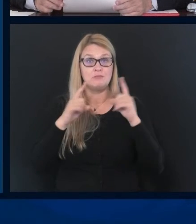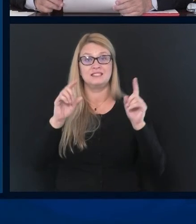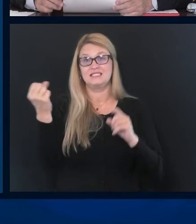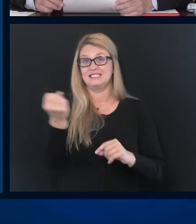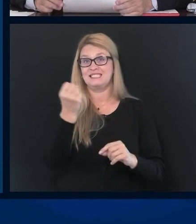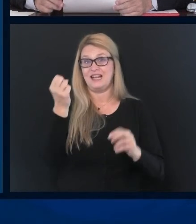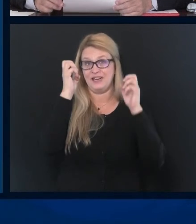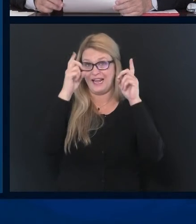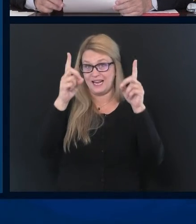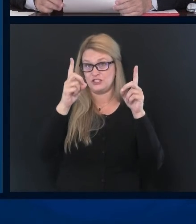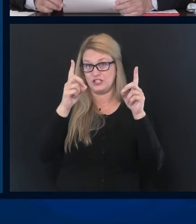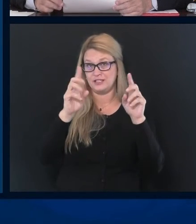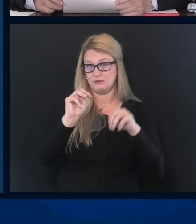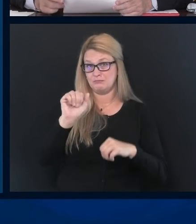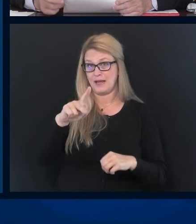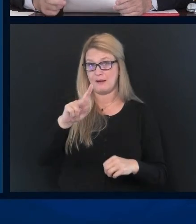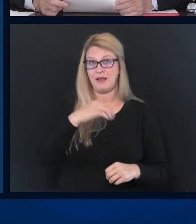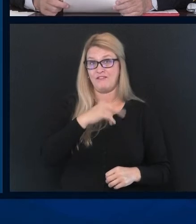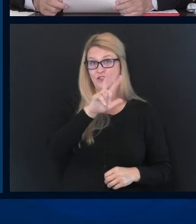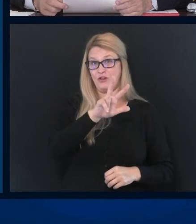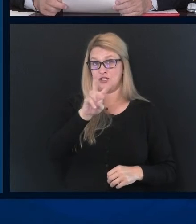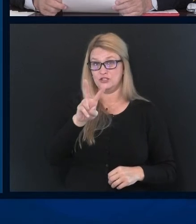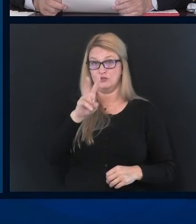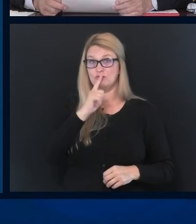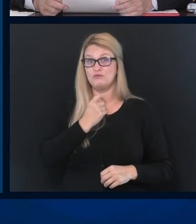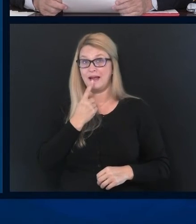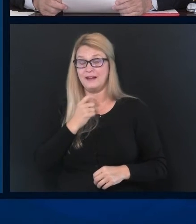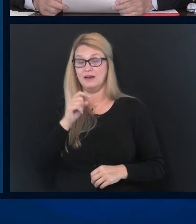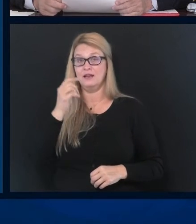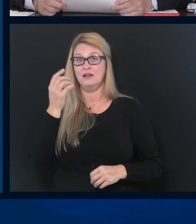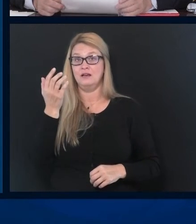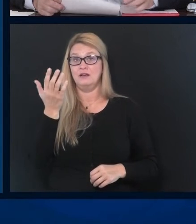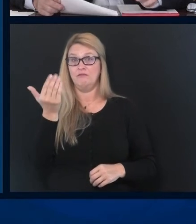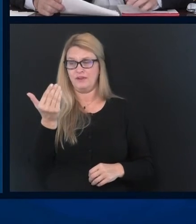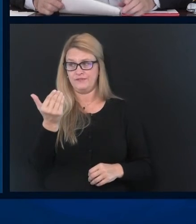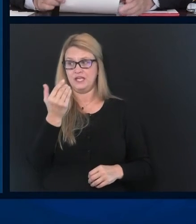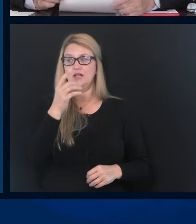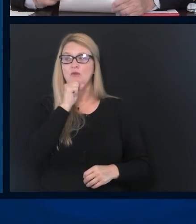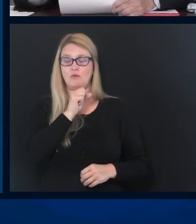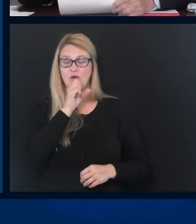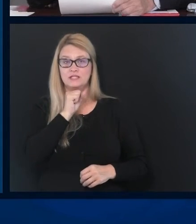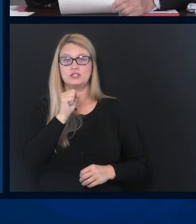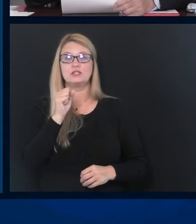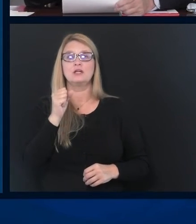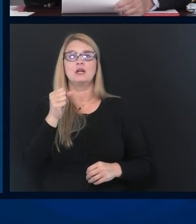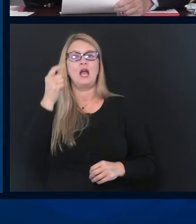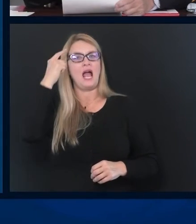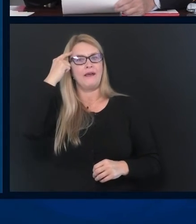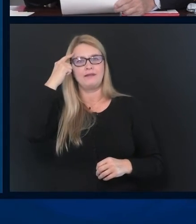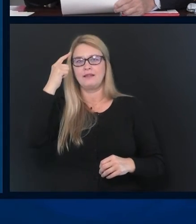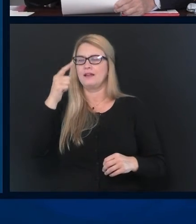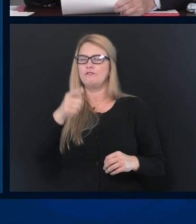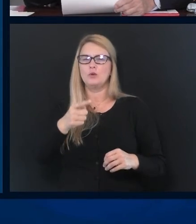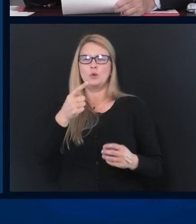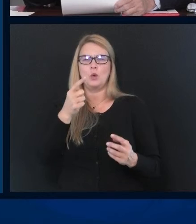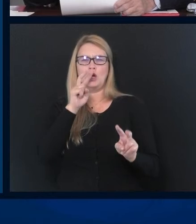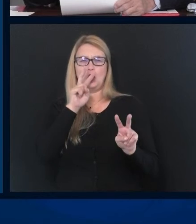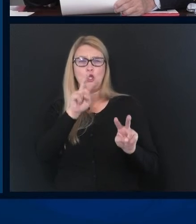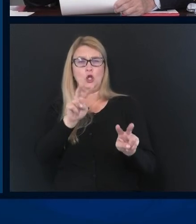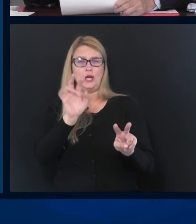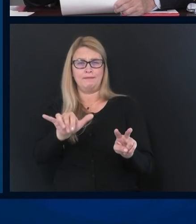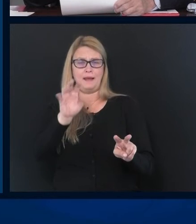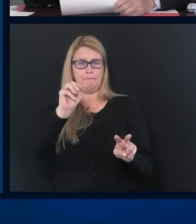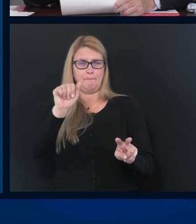map showed 32 counties in red and 15 counties in orange. I think if you'll just take 1 second and you'll look at